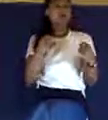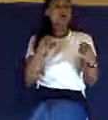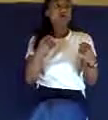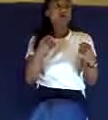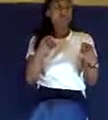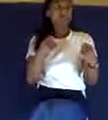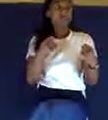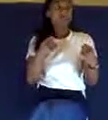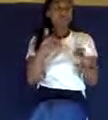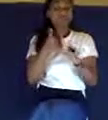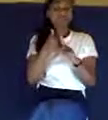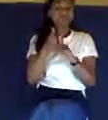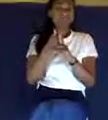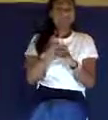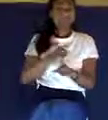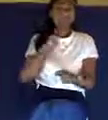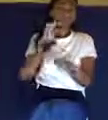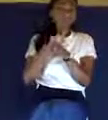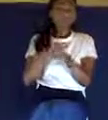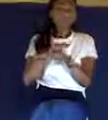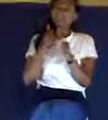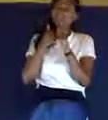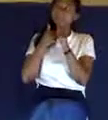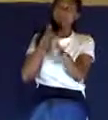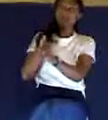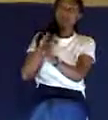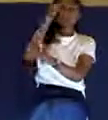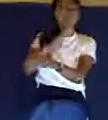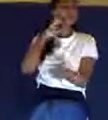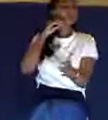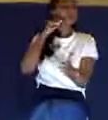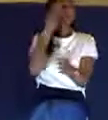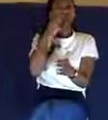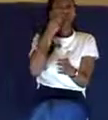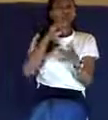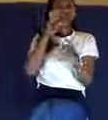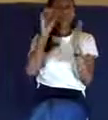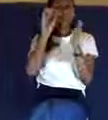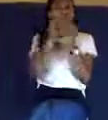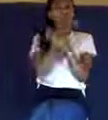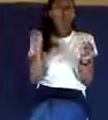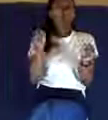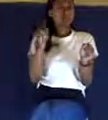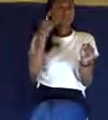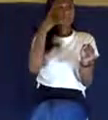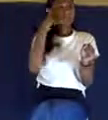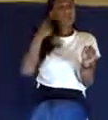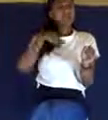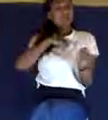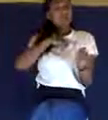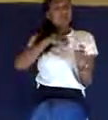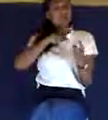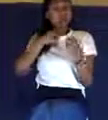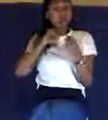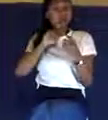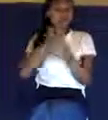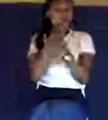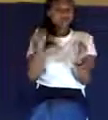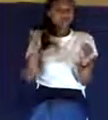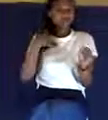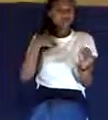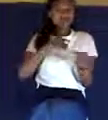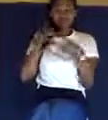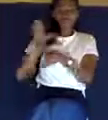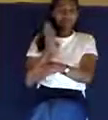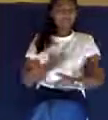And she's committed. It's a beautiful example of salvation. Because you know what happens when you get saved? You turn away from your past life.